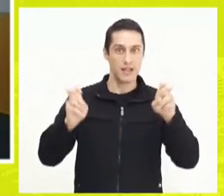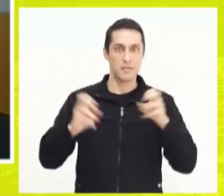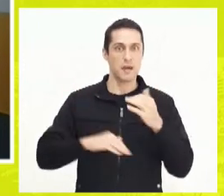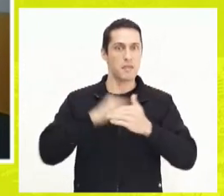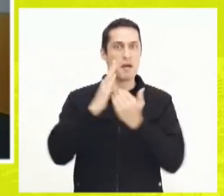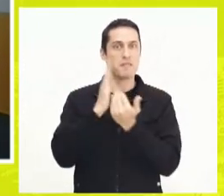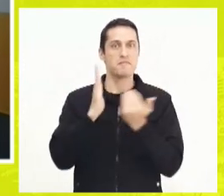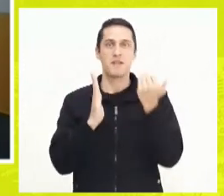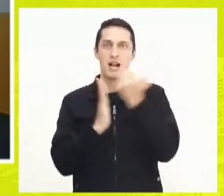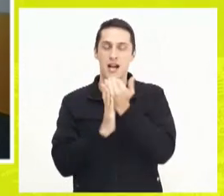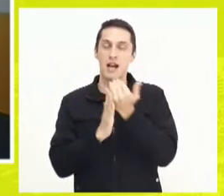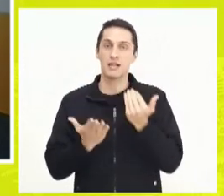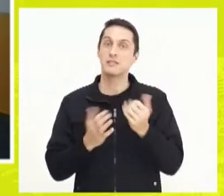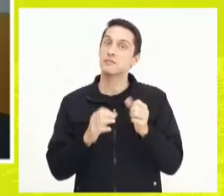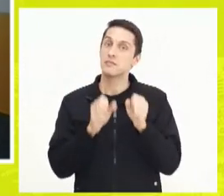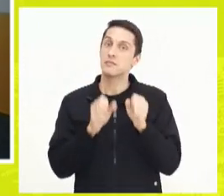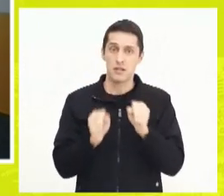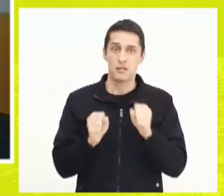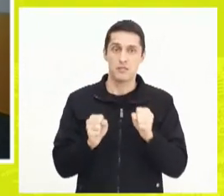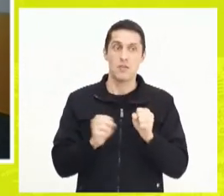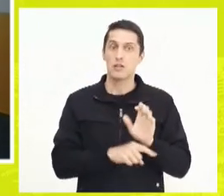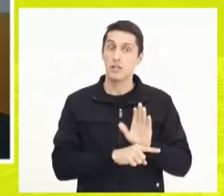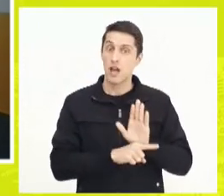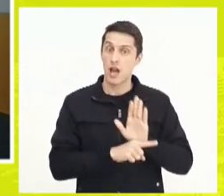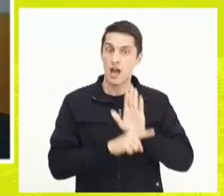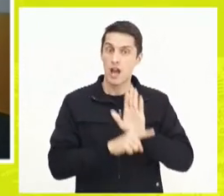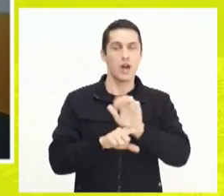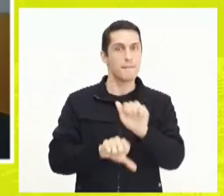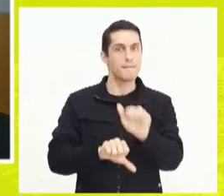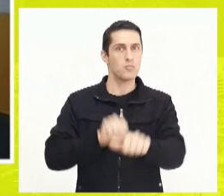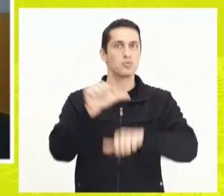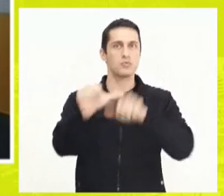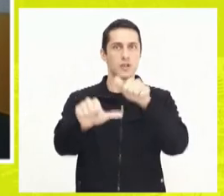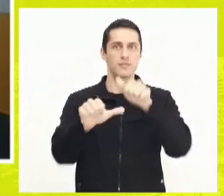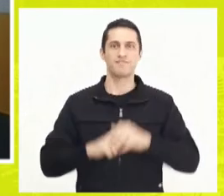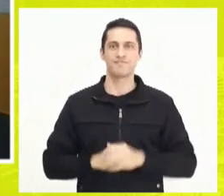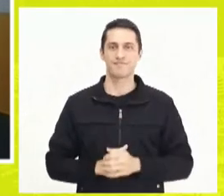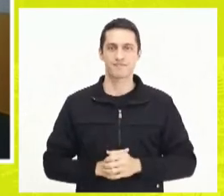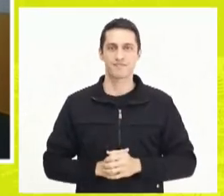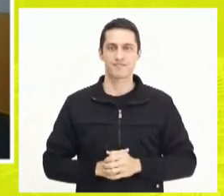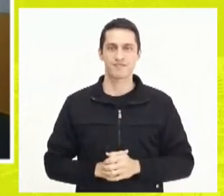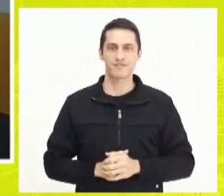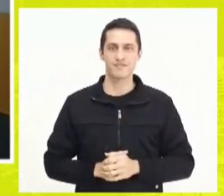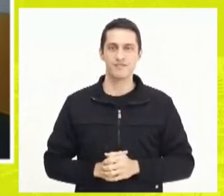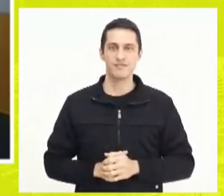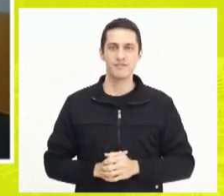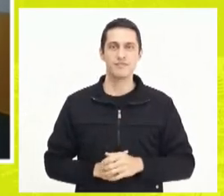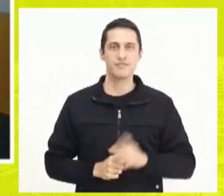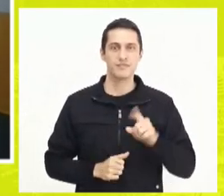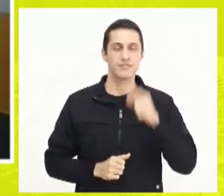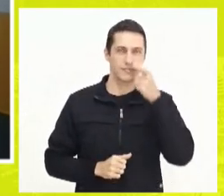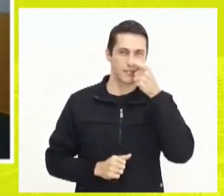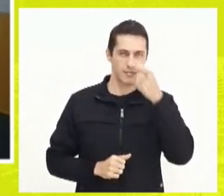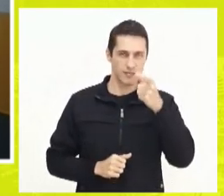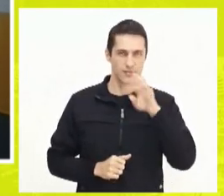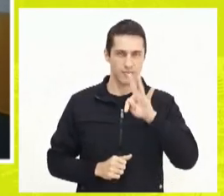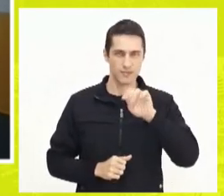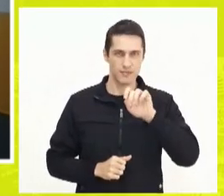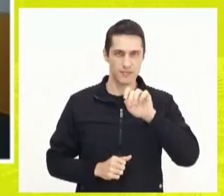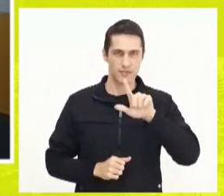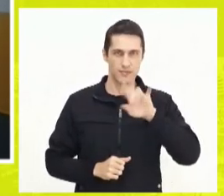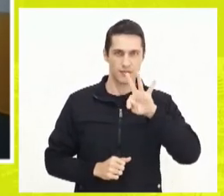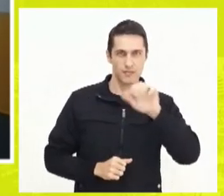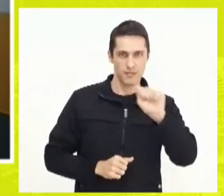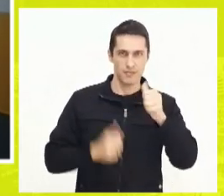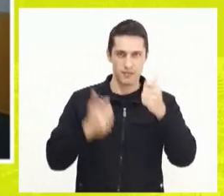creating answering answers and i am sure that we have to do more and more things even